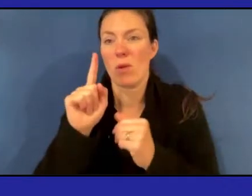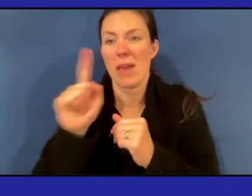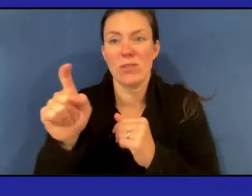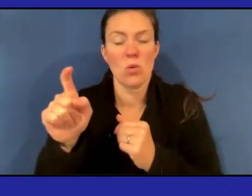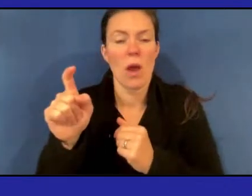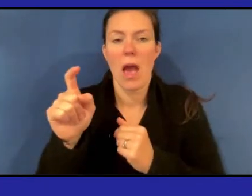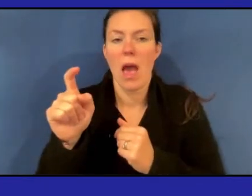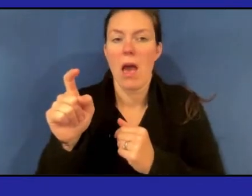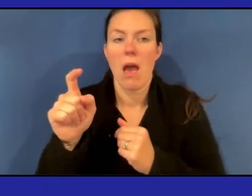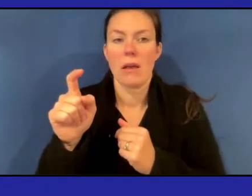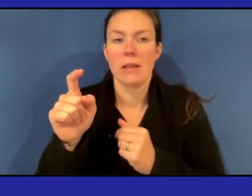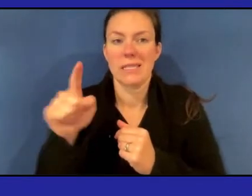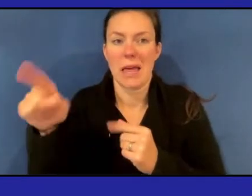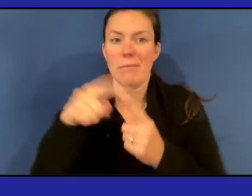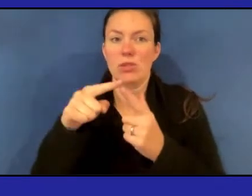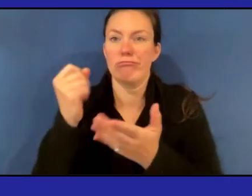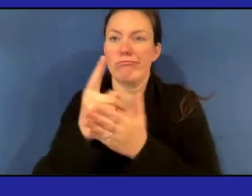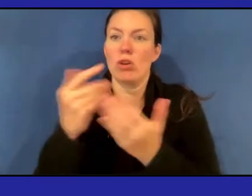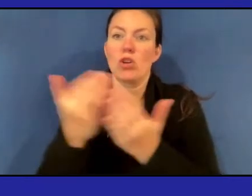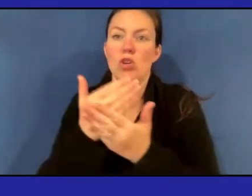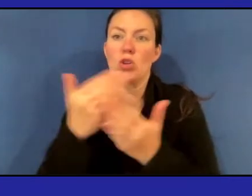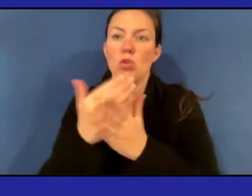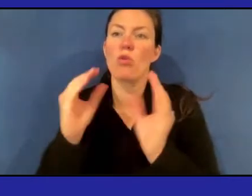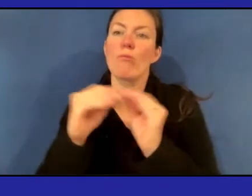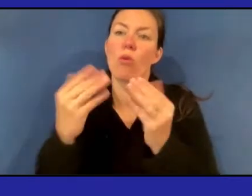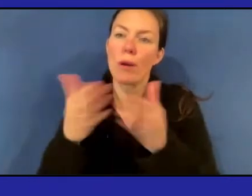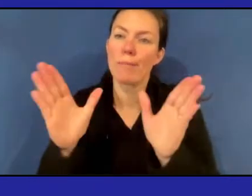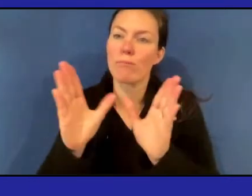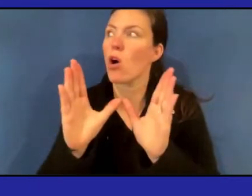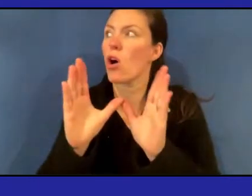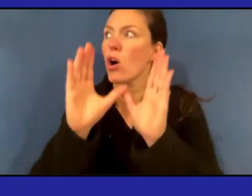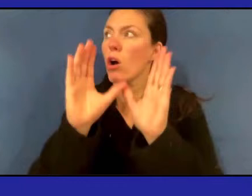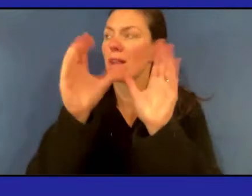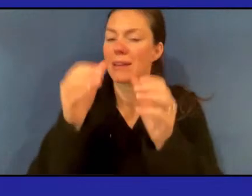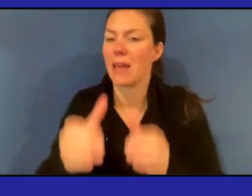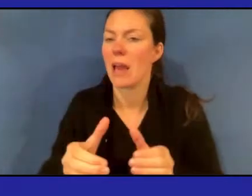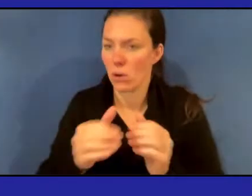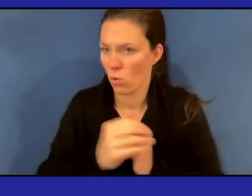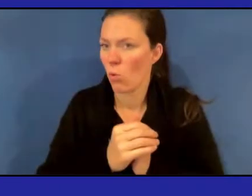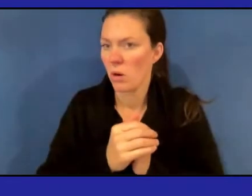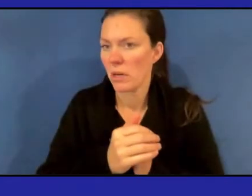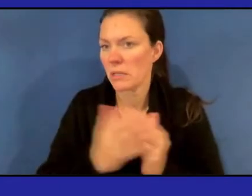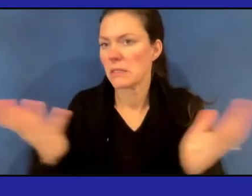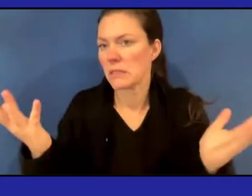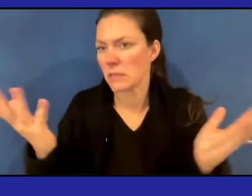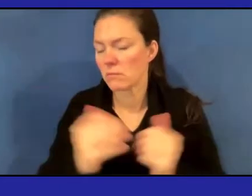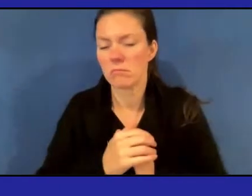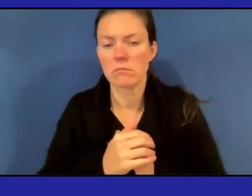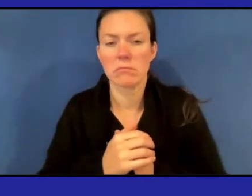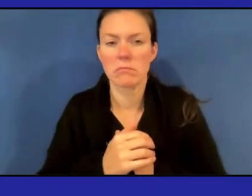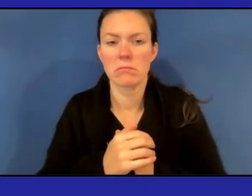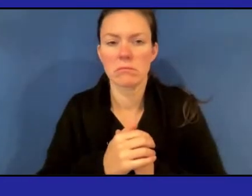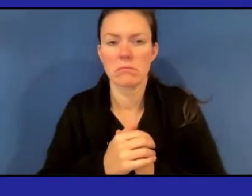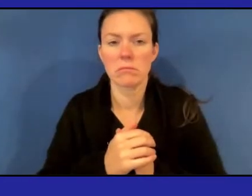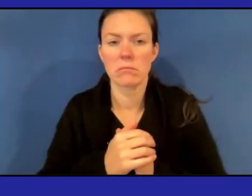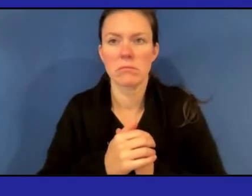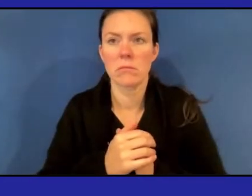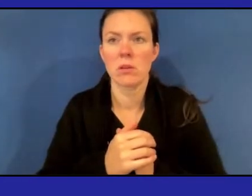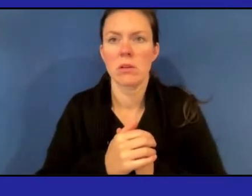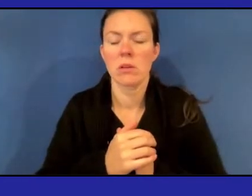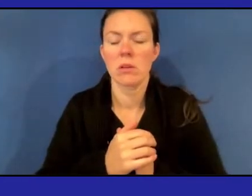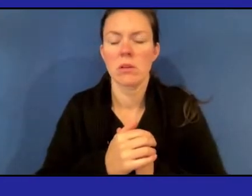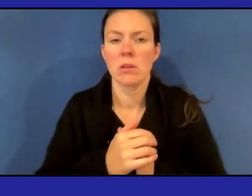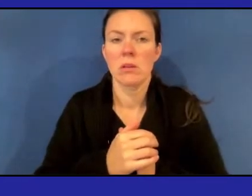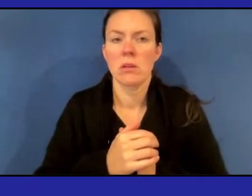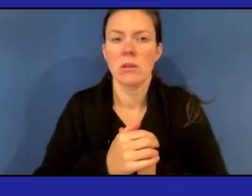a broader set of categories that would result, right. I mean, I do think and Shadi,